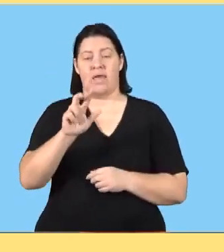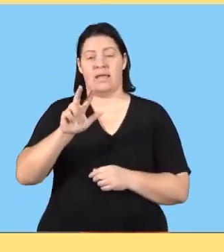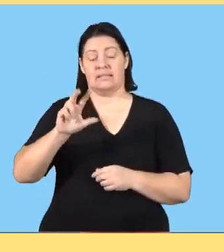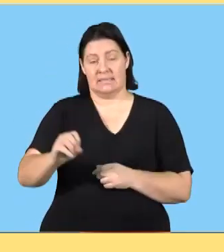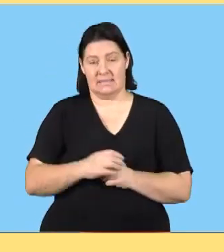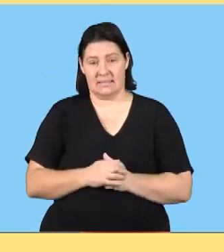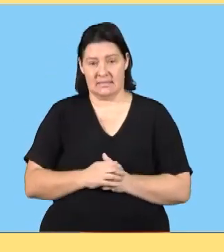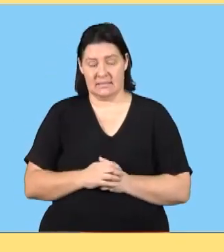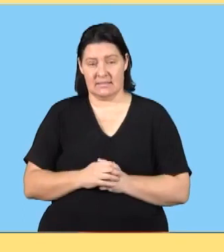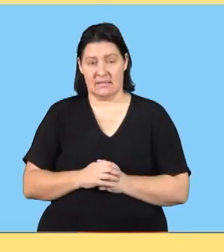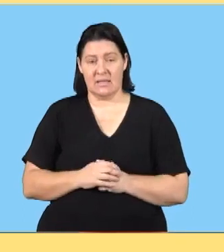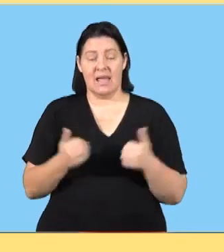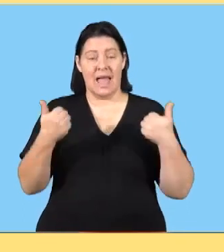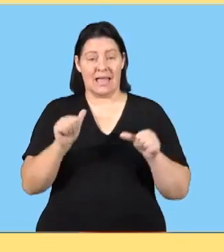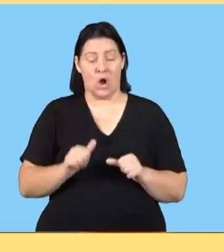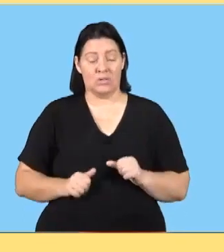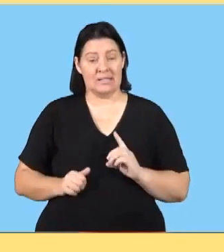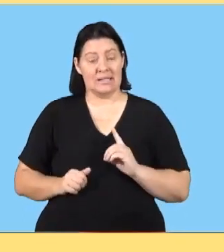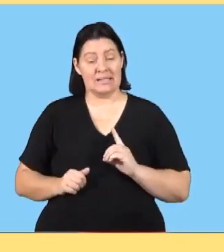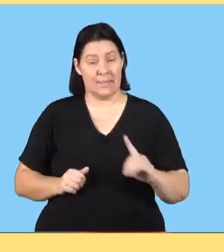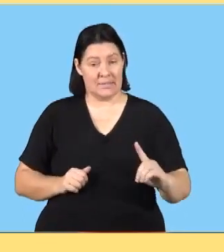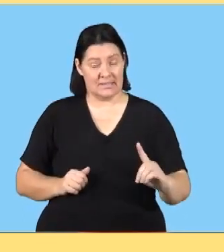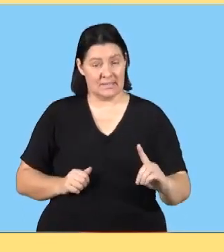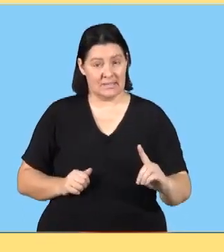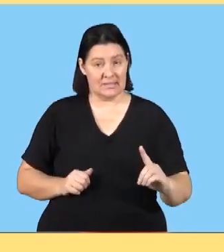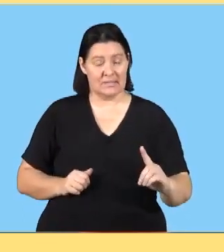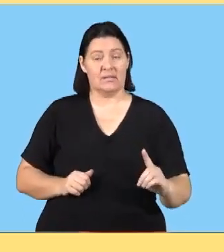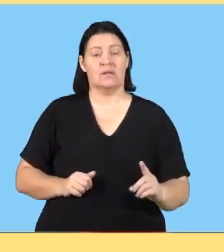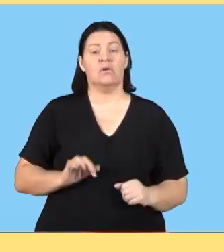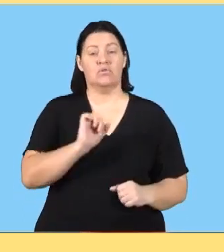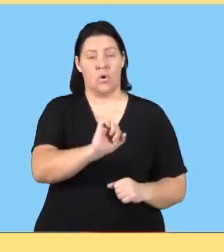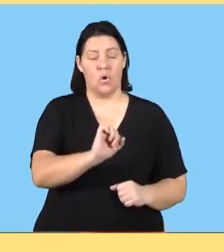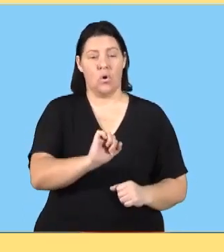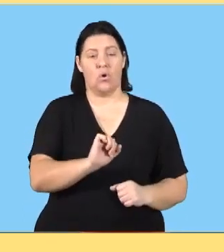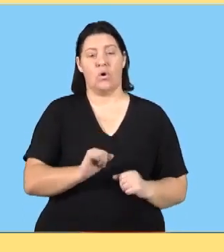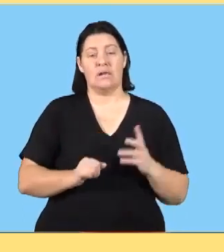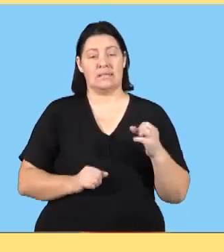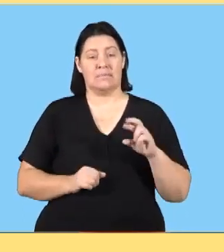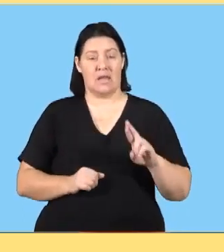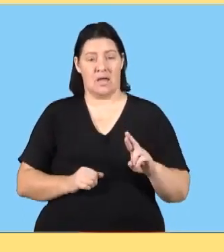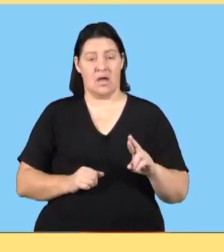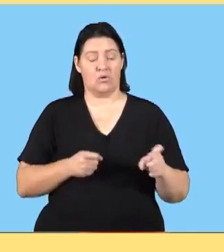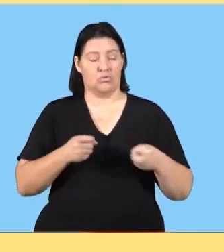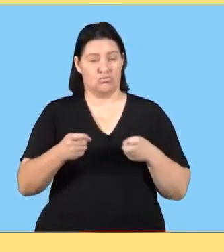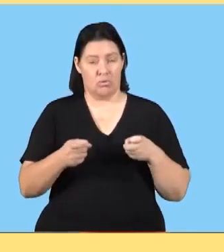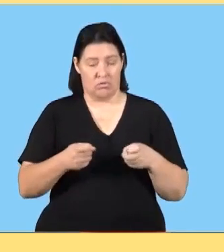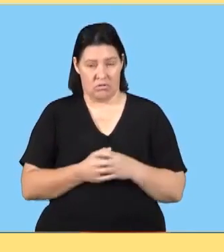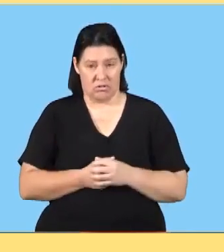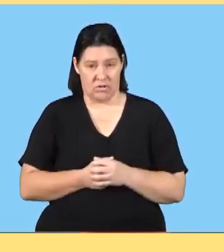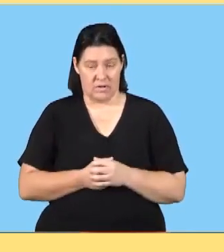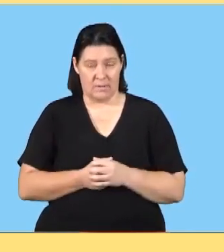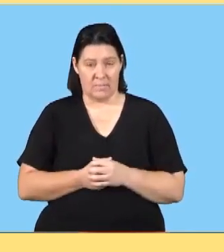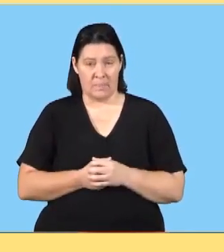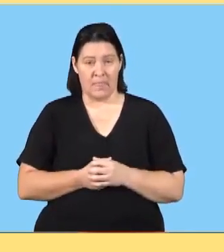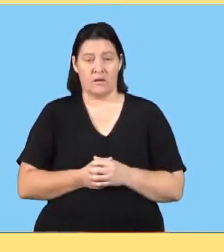180. The account to be debited, it is your debtors control. So you